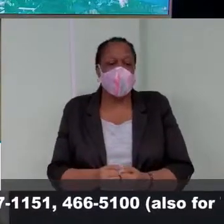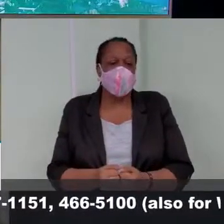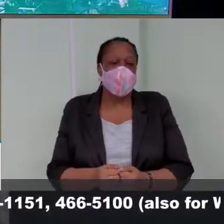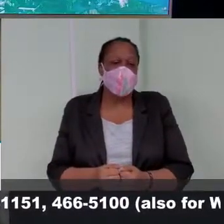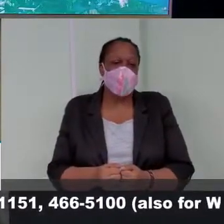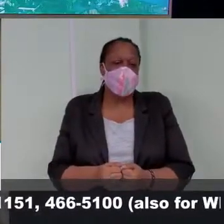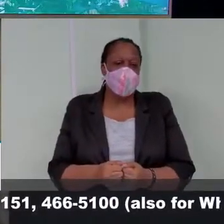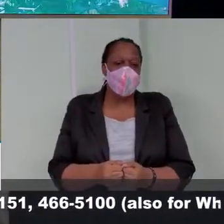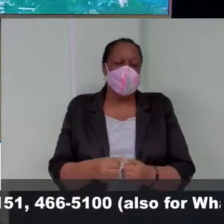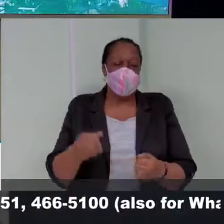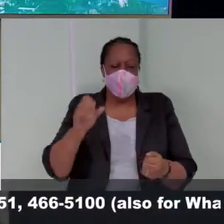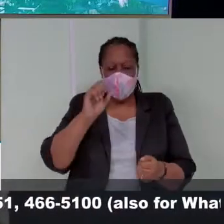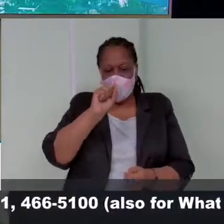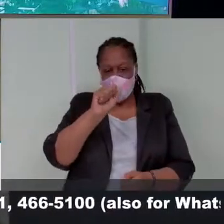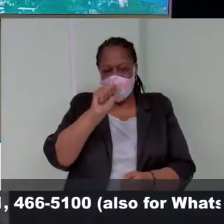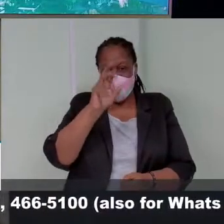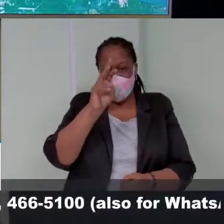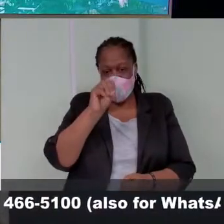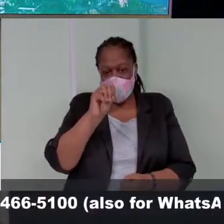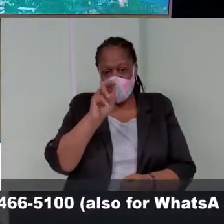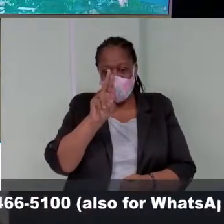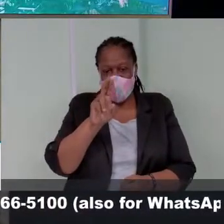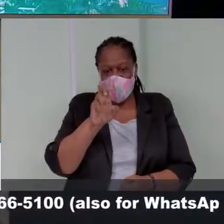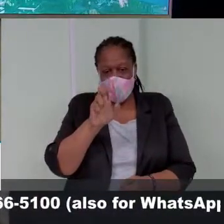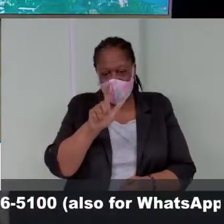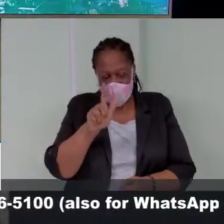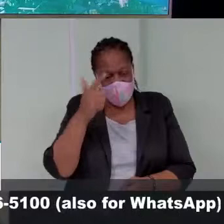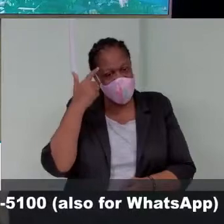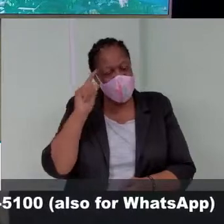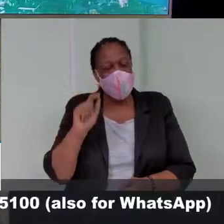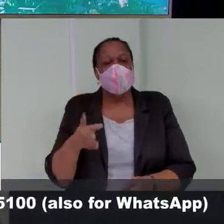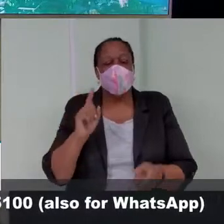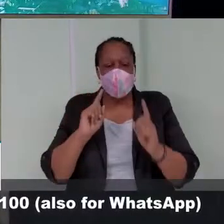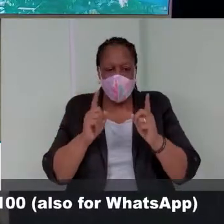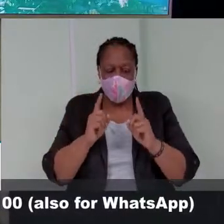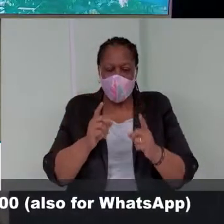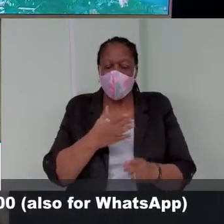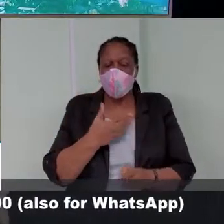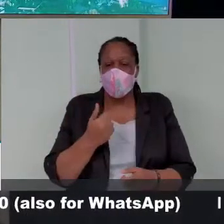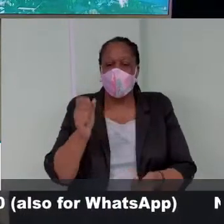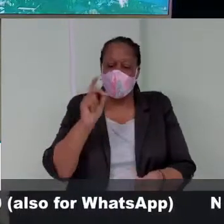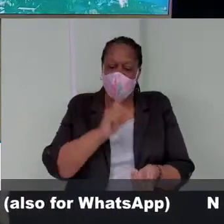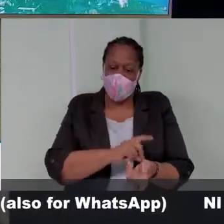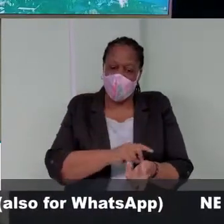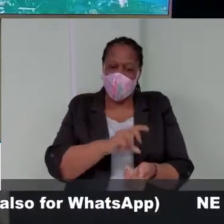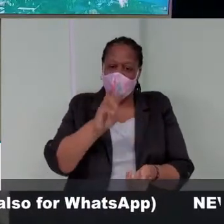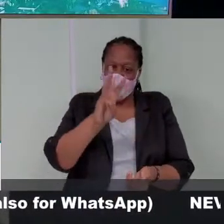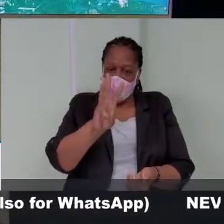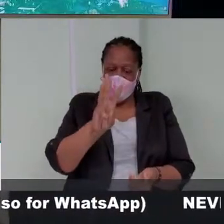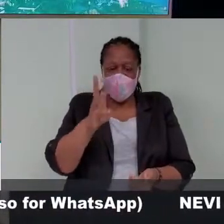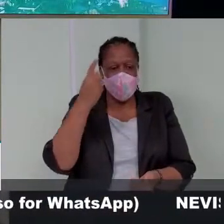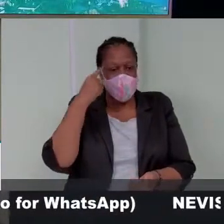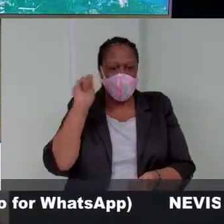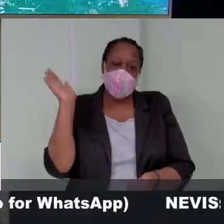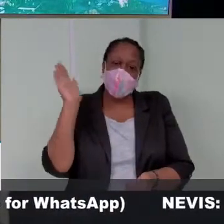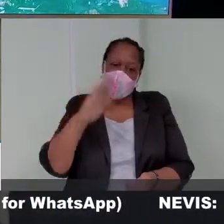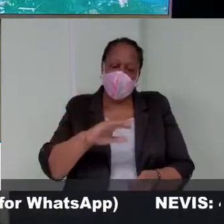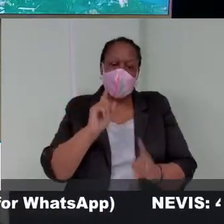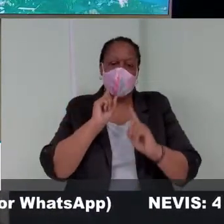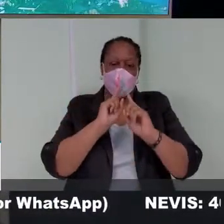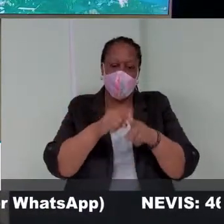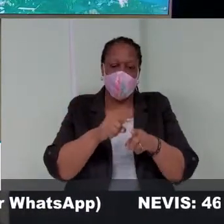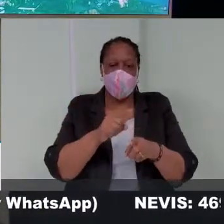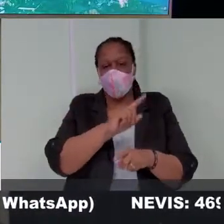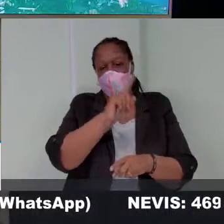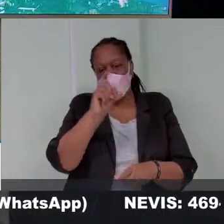Mr. Samuel, Abdia Samuel, for his presentation, Dr. Wilkinson for always being here and answering questions, an